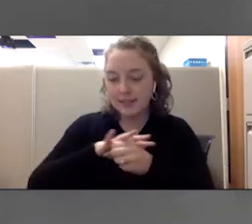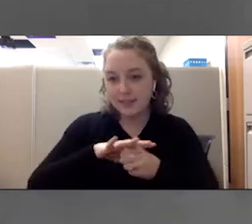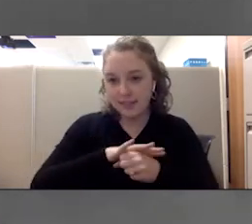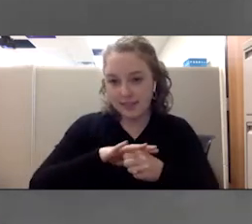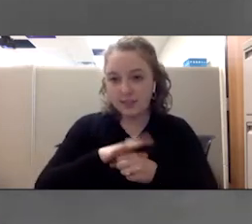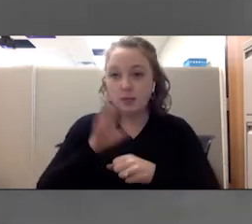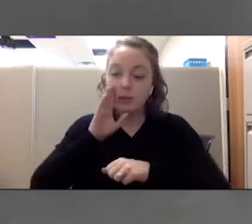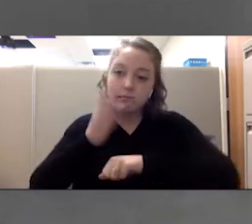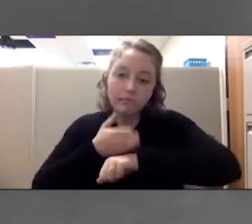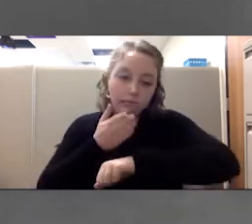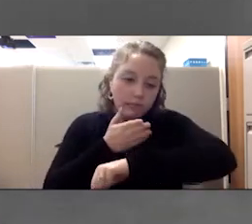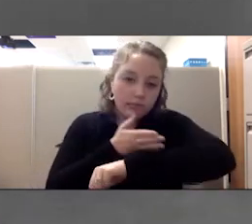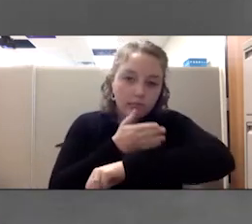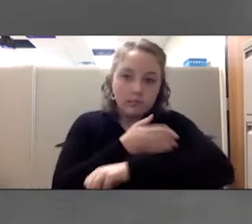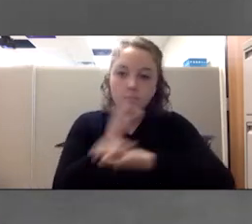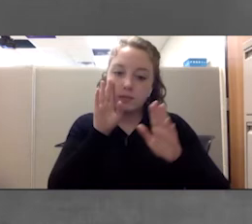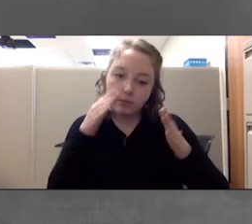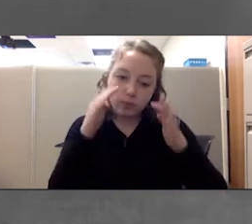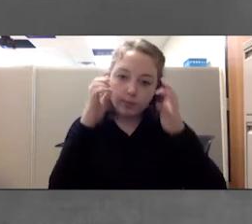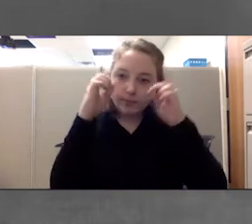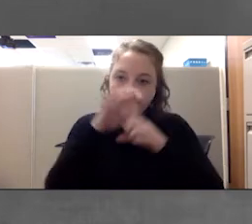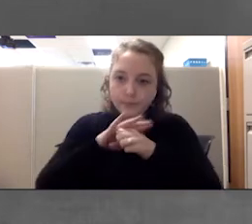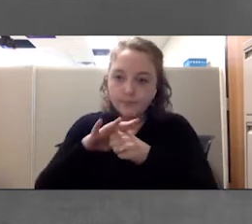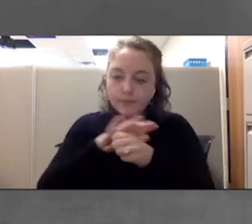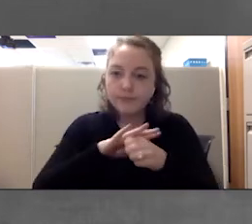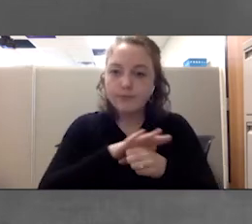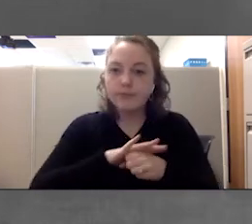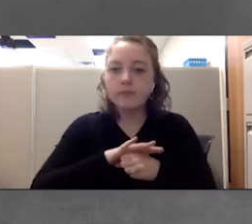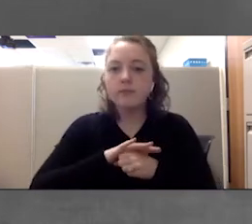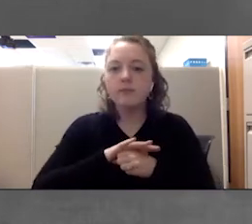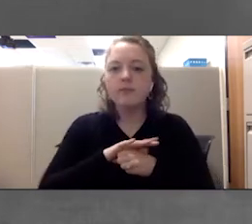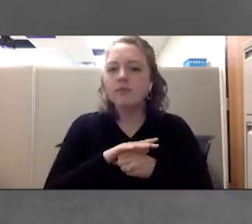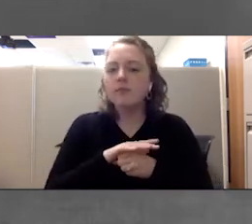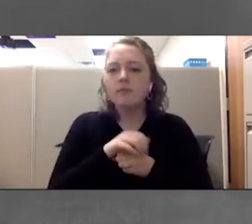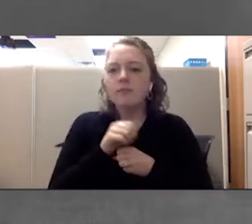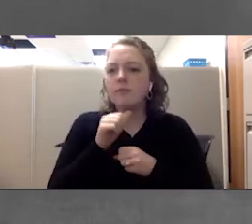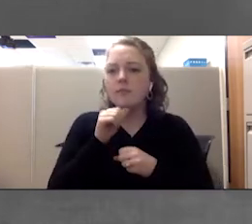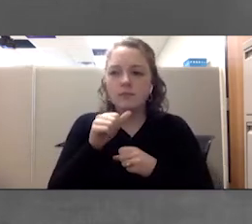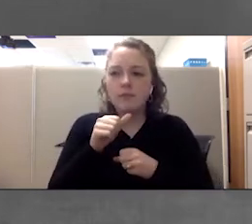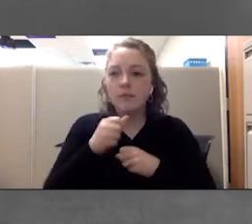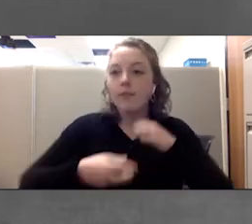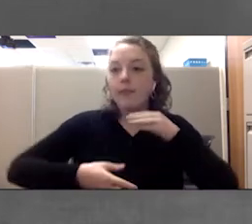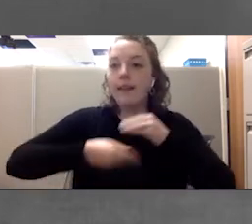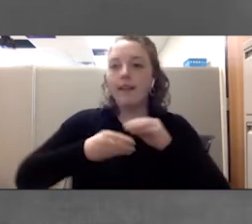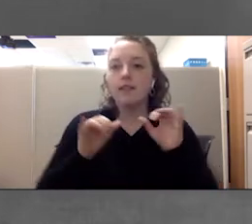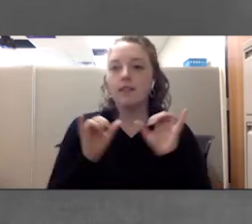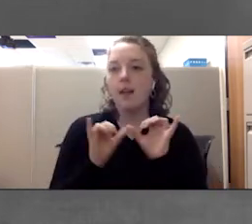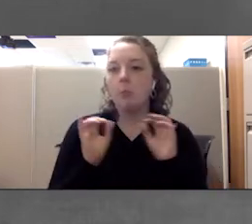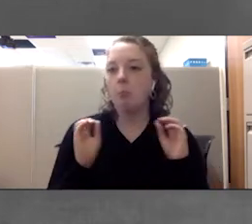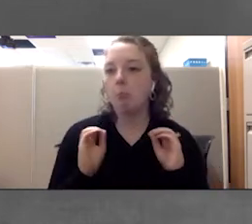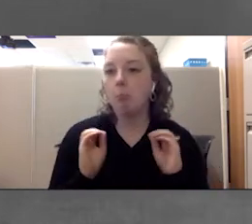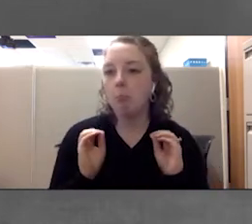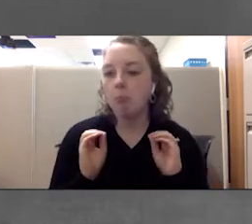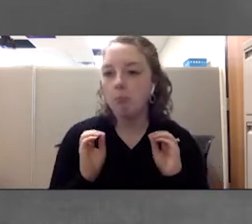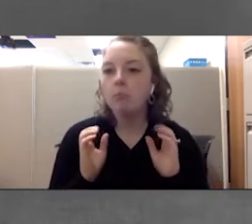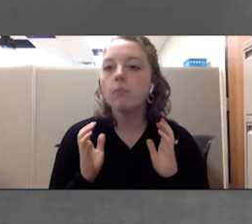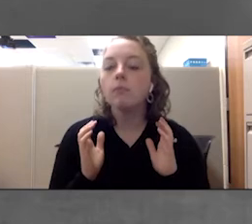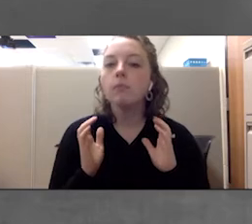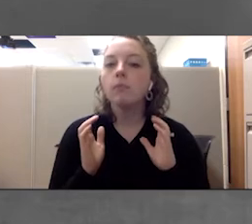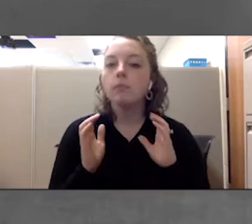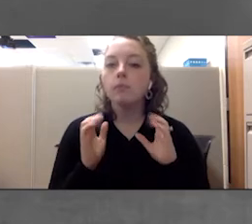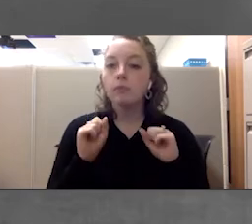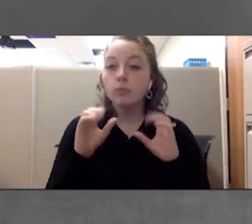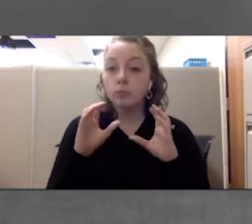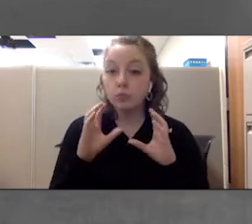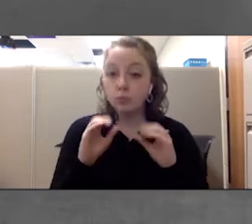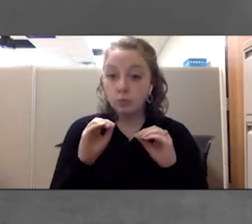renovating and you're addressing that, and it's not really putting in more of that square footage, putting in more. So I think when we get back